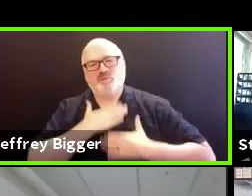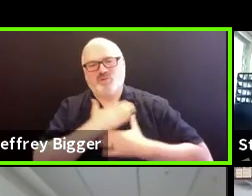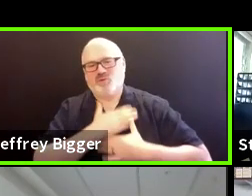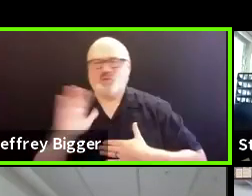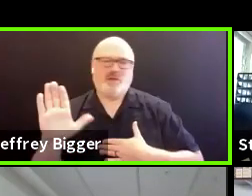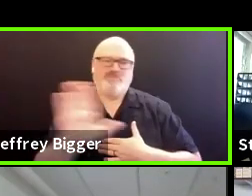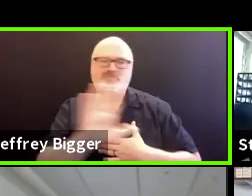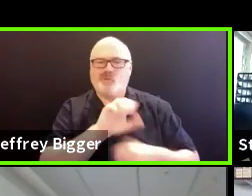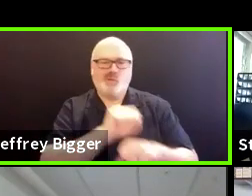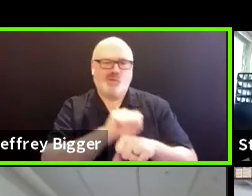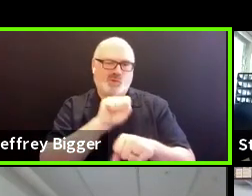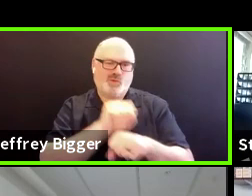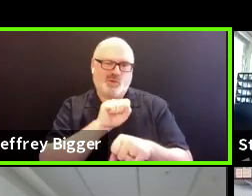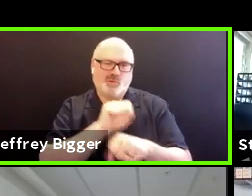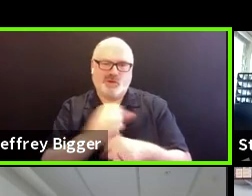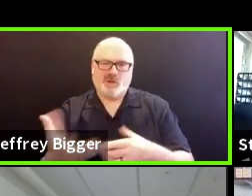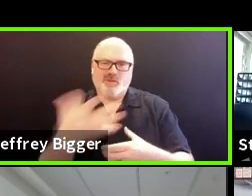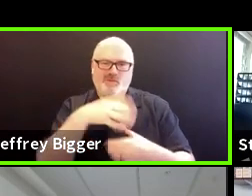done.